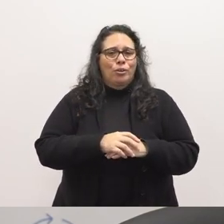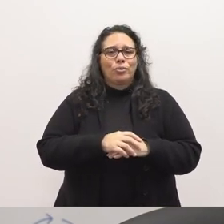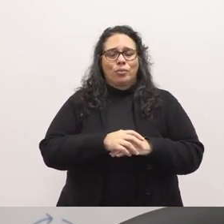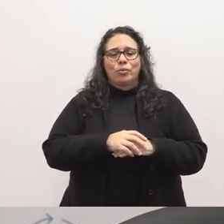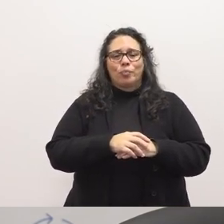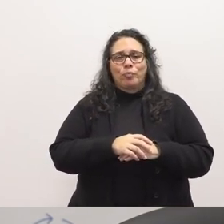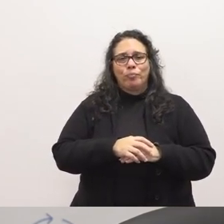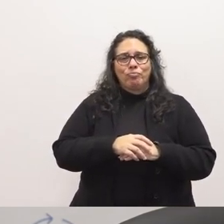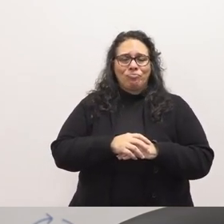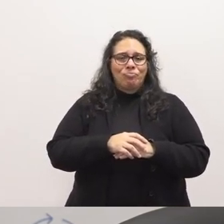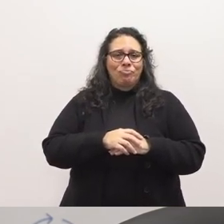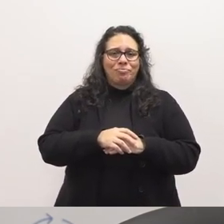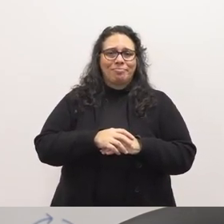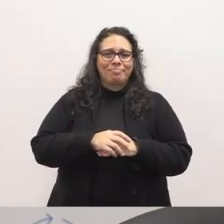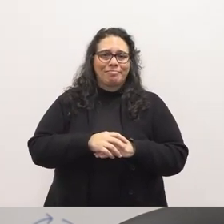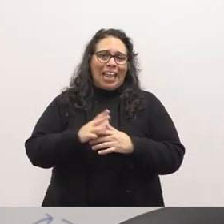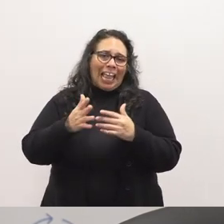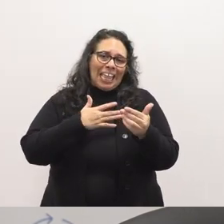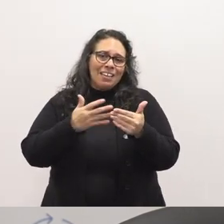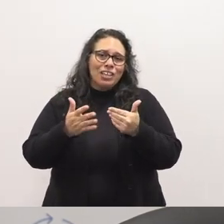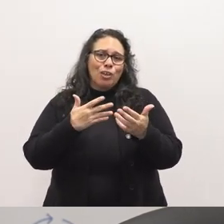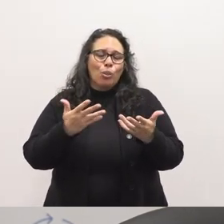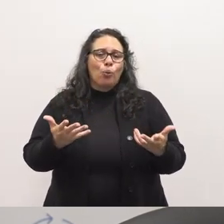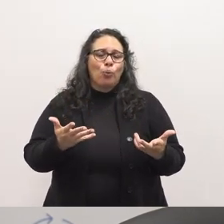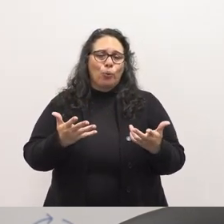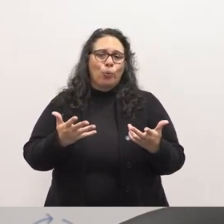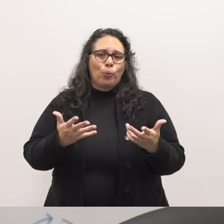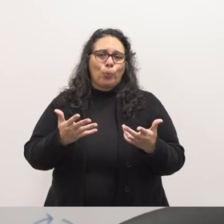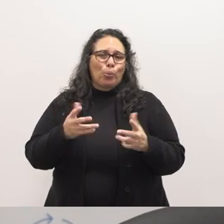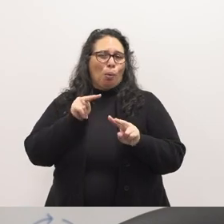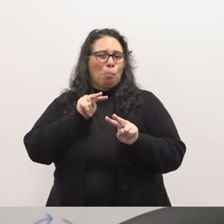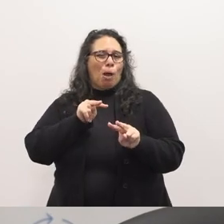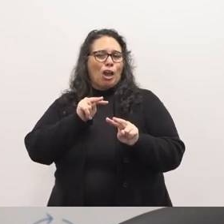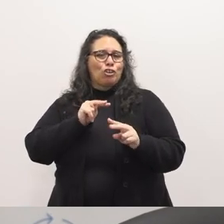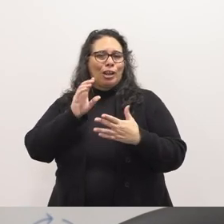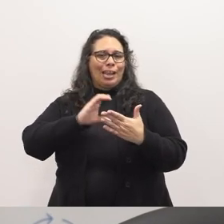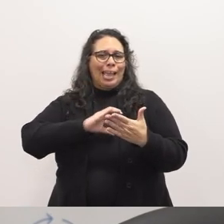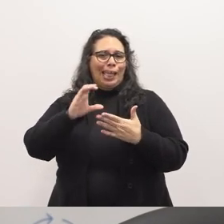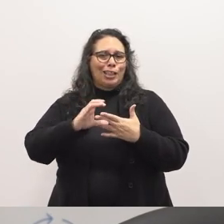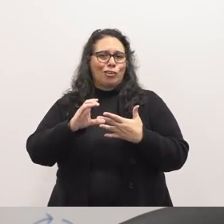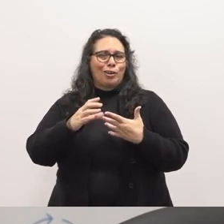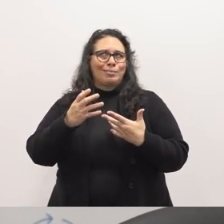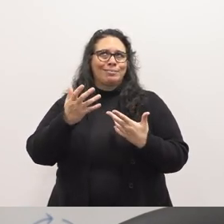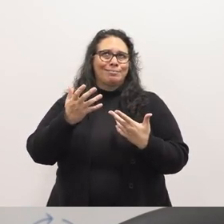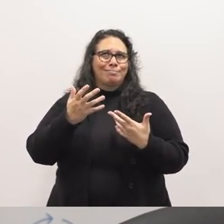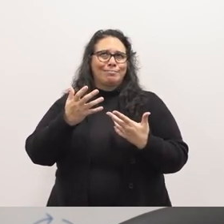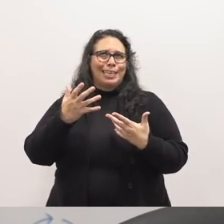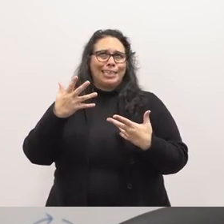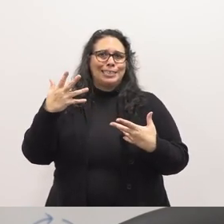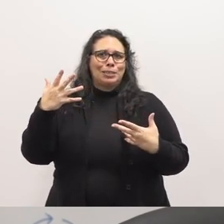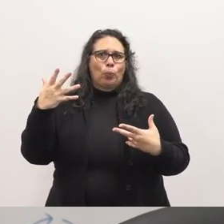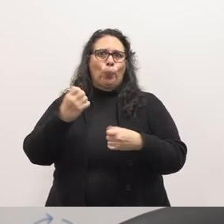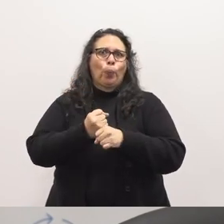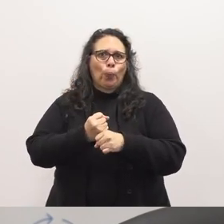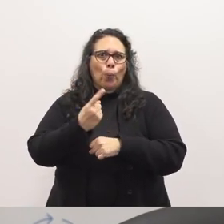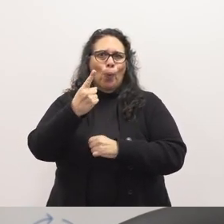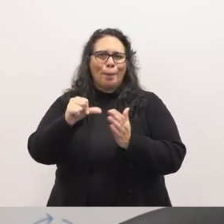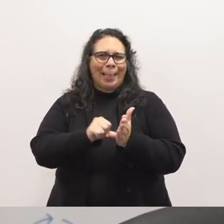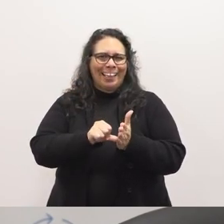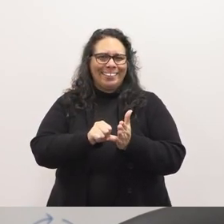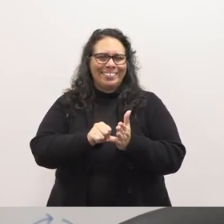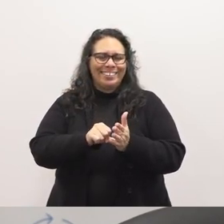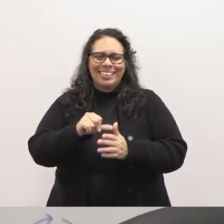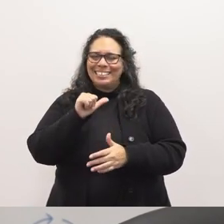that even though the monitoring calendar is reduced to a single page, doesn't mean that